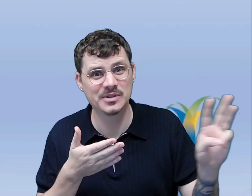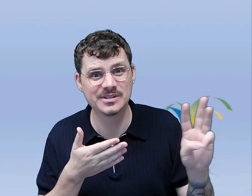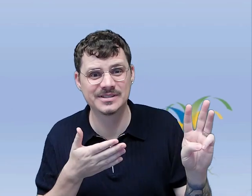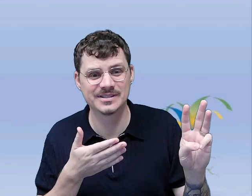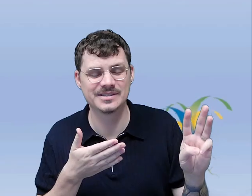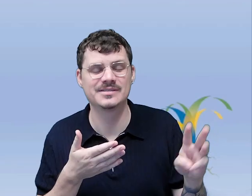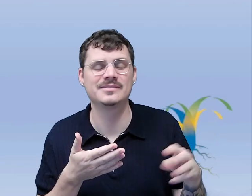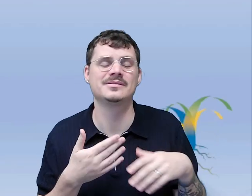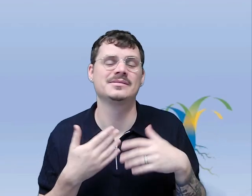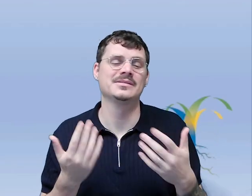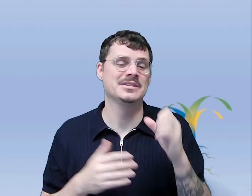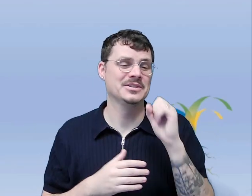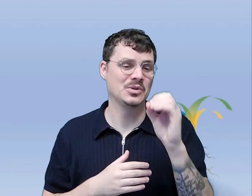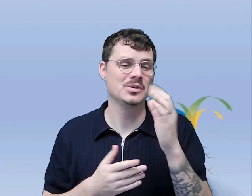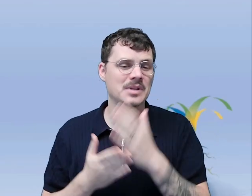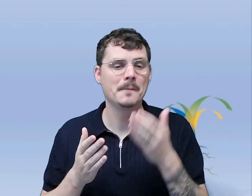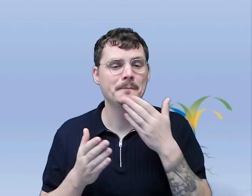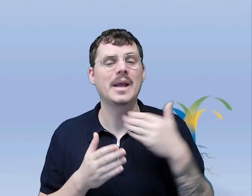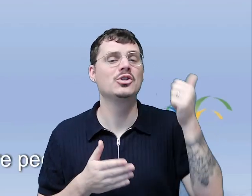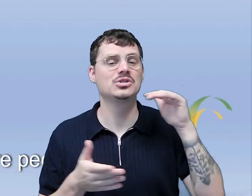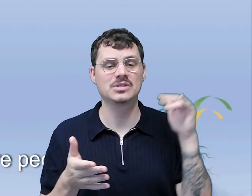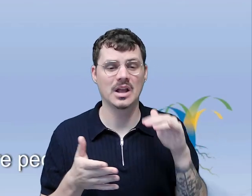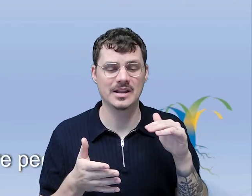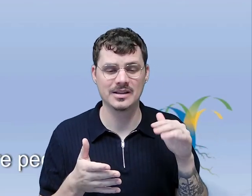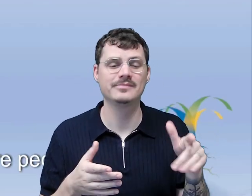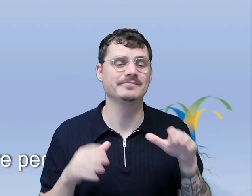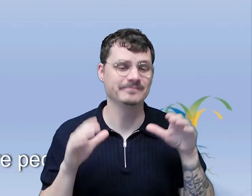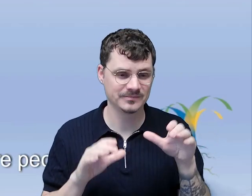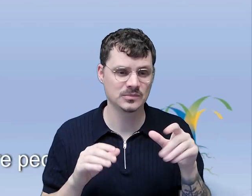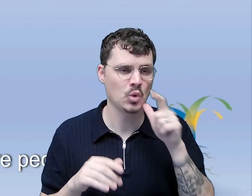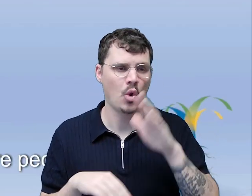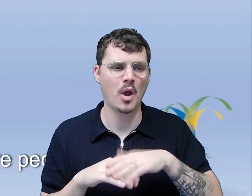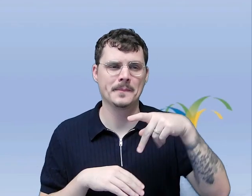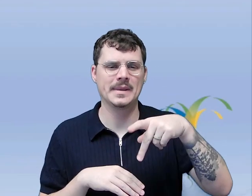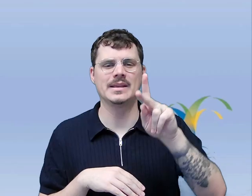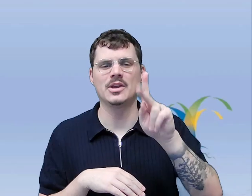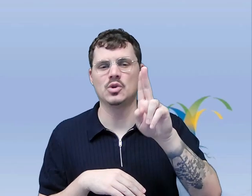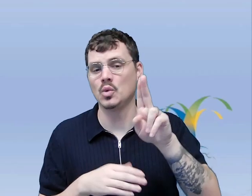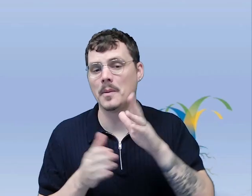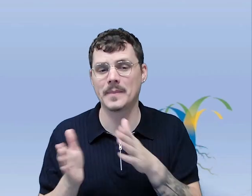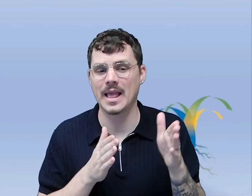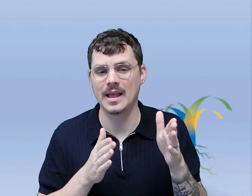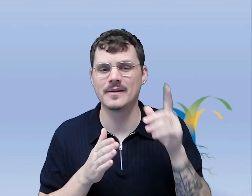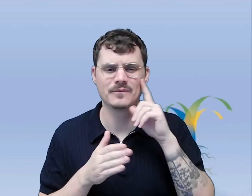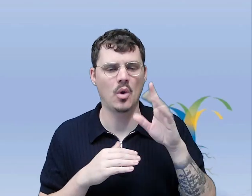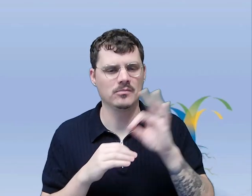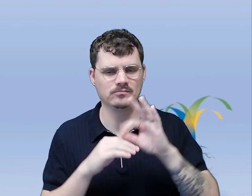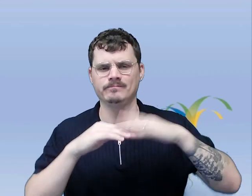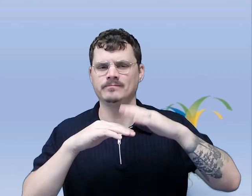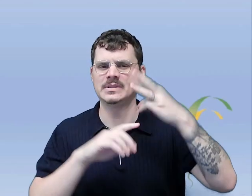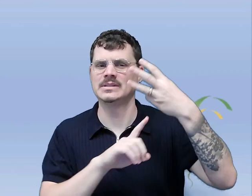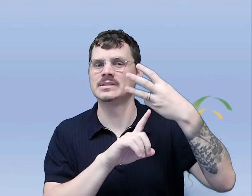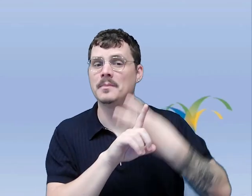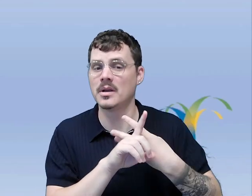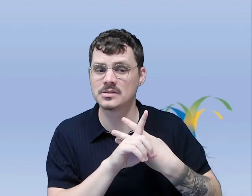than 6 weeks. So some better studies were done where people were on the PKU plan for